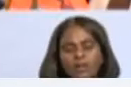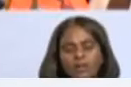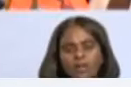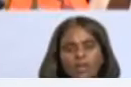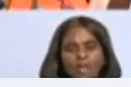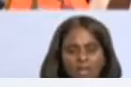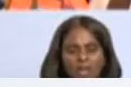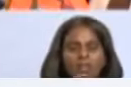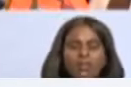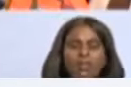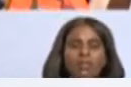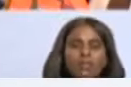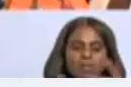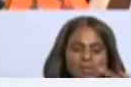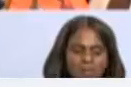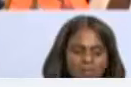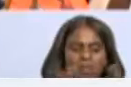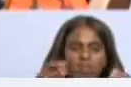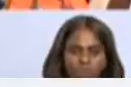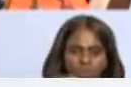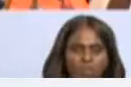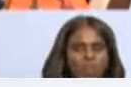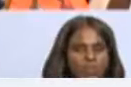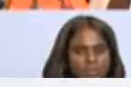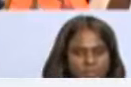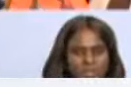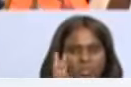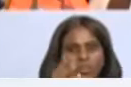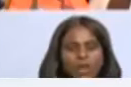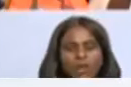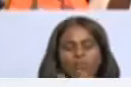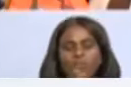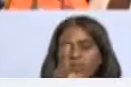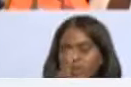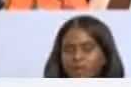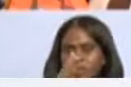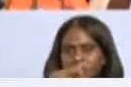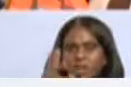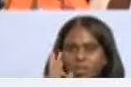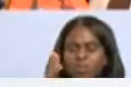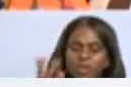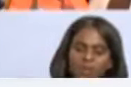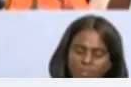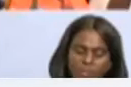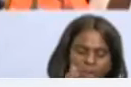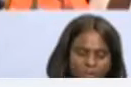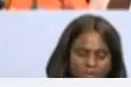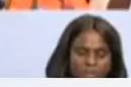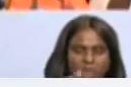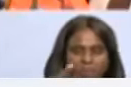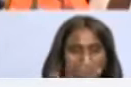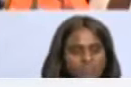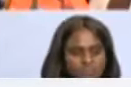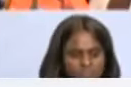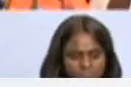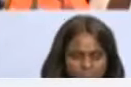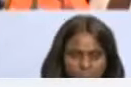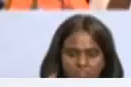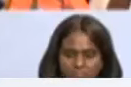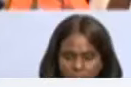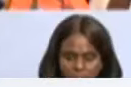level. So more services will be put, Madam Speaker. We will bring the number of devolved functions to 13.